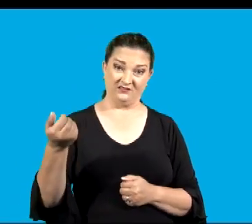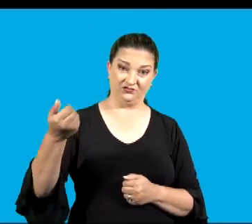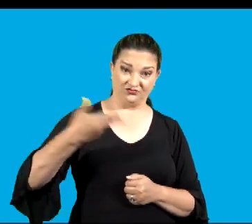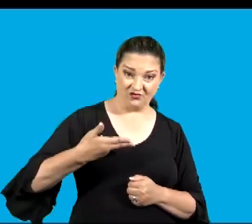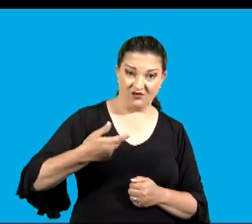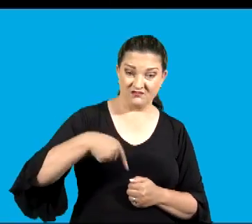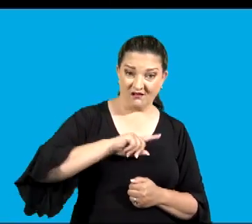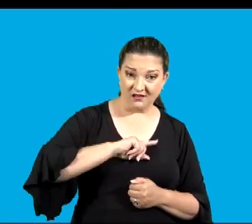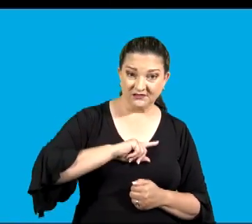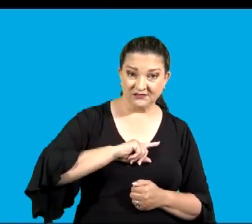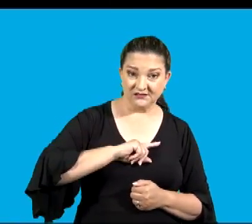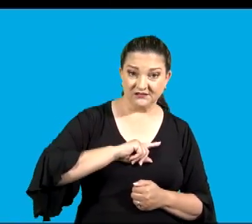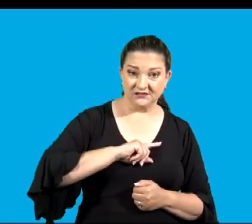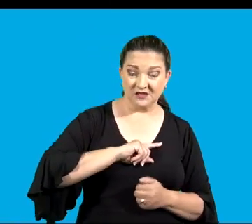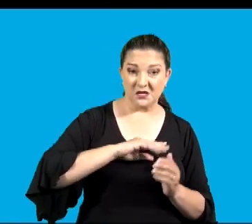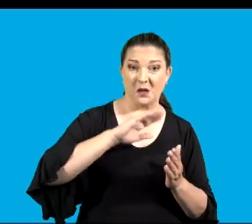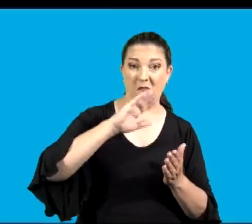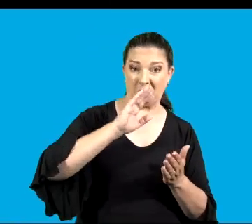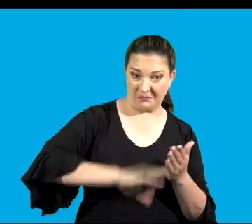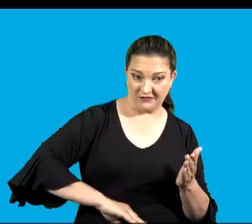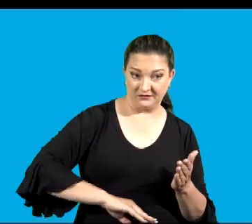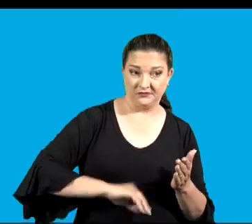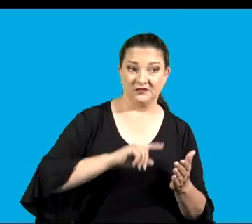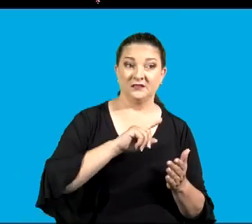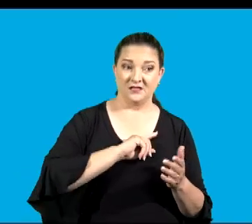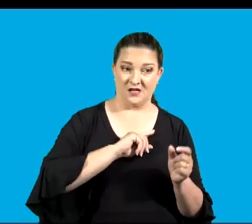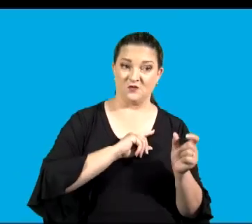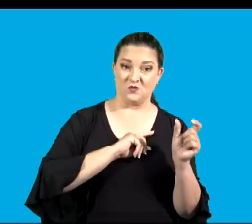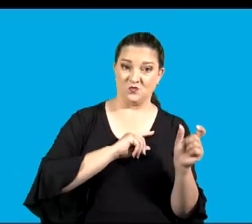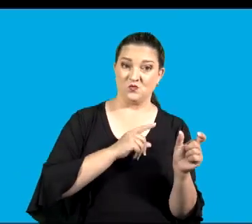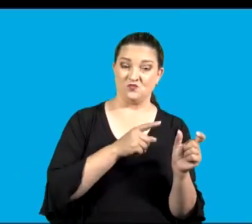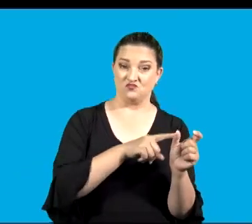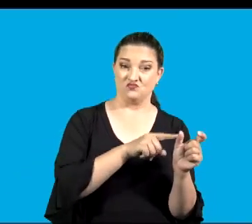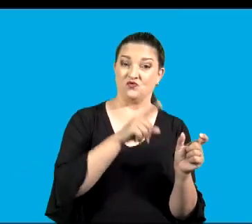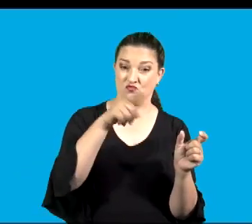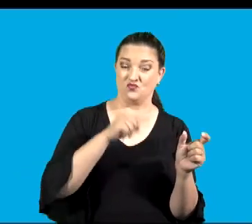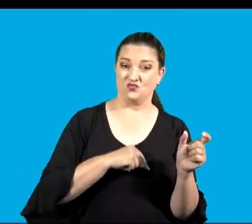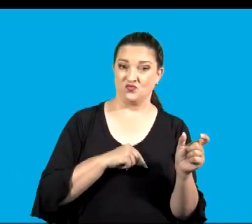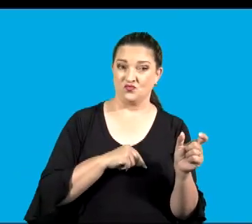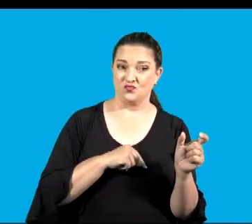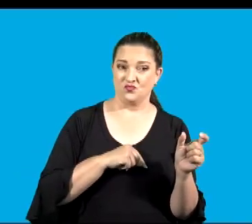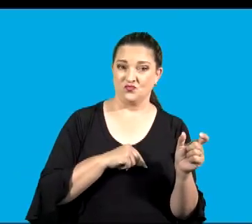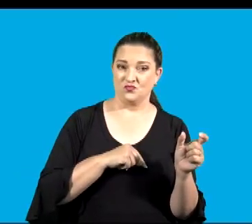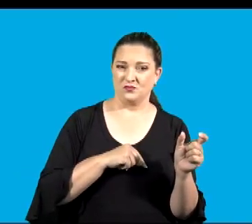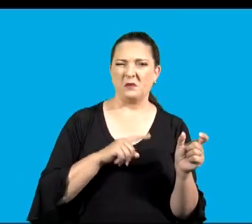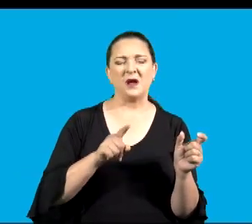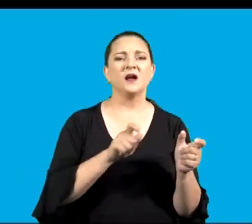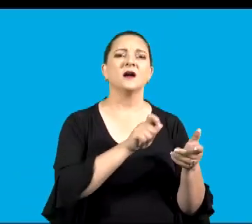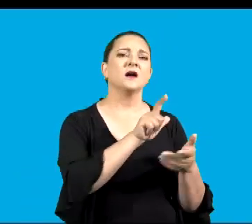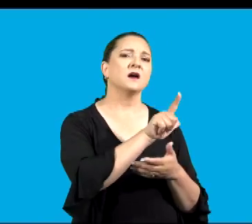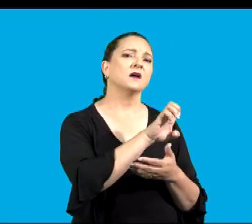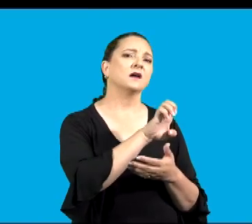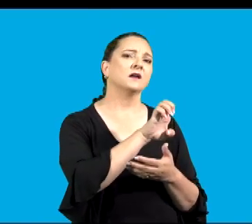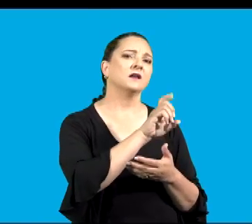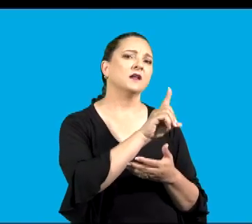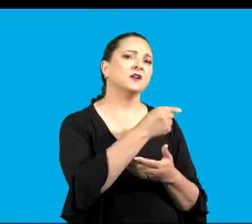charged a penalty, so this amount is correct. Once that amount is correct, but when you come to the